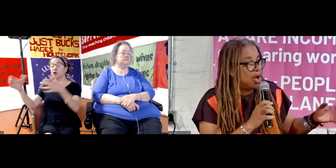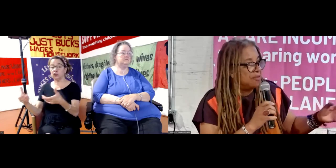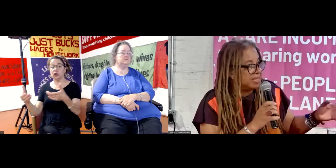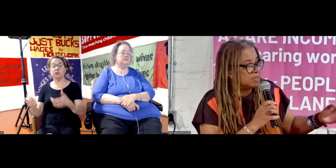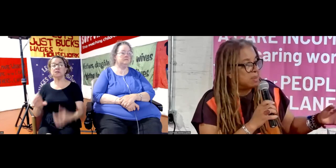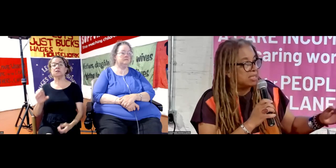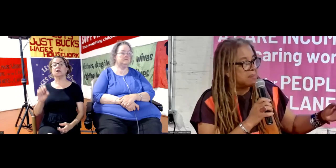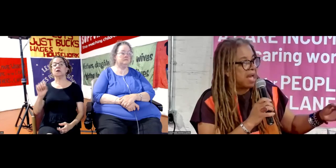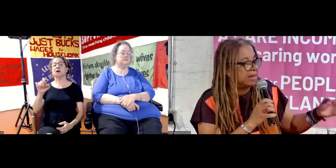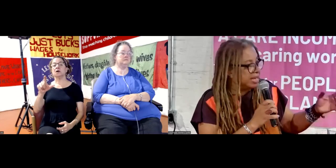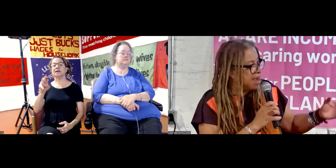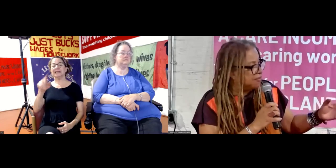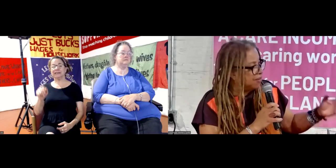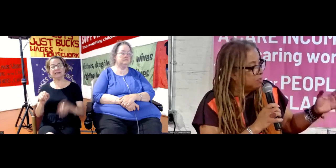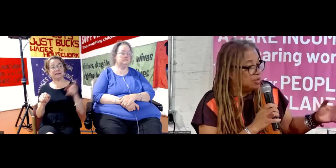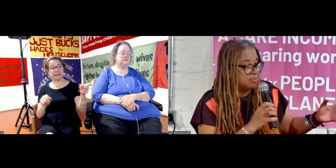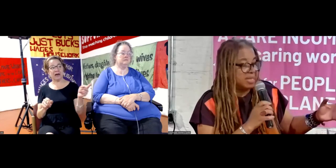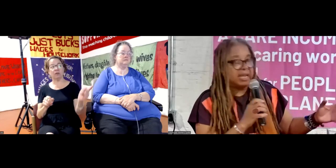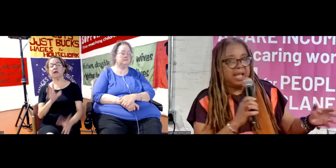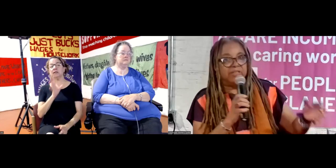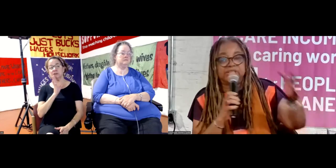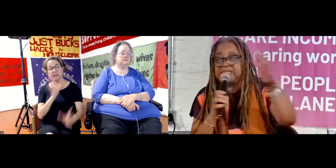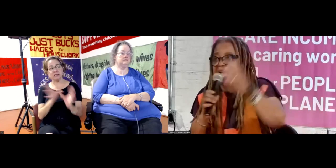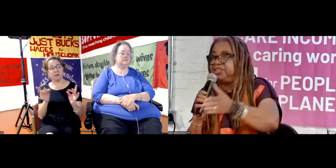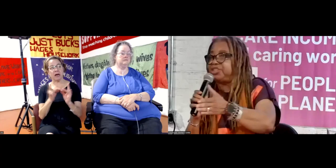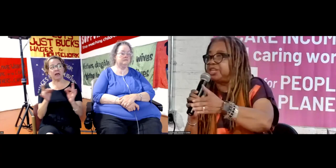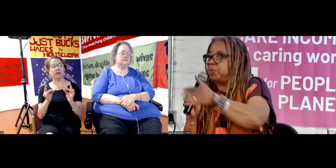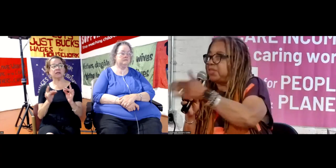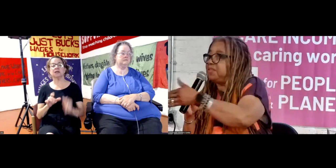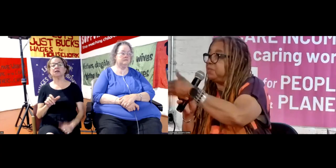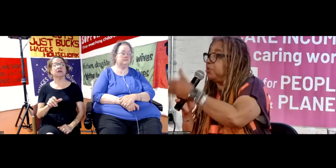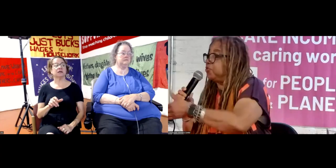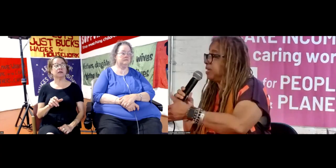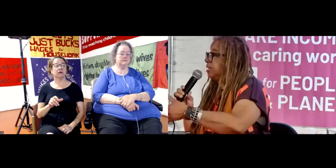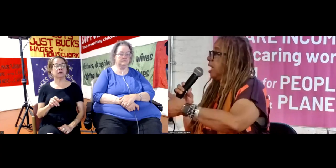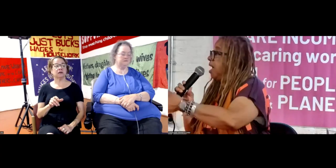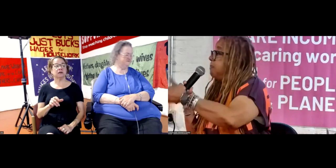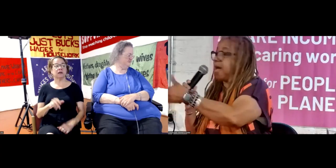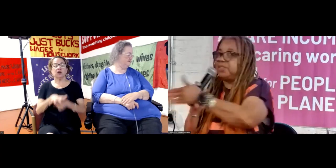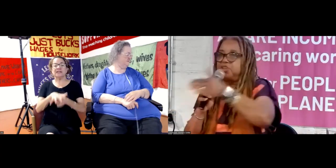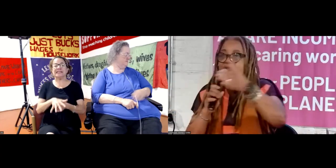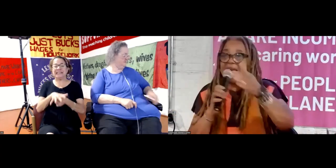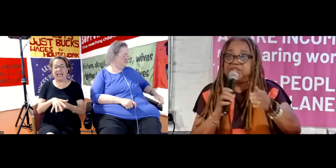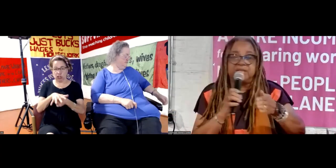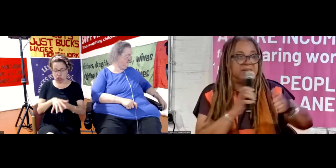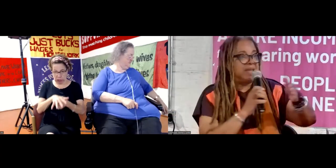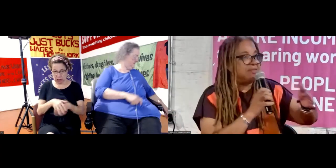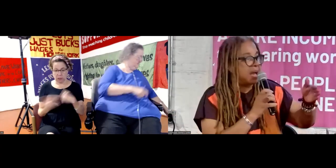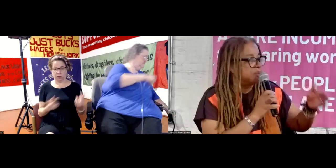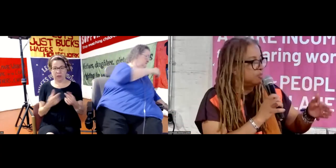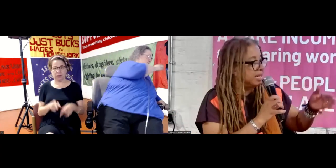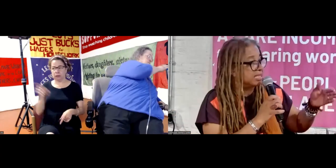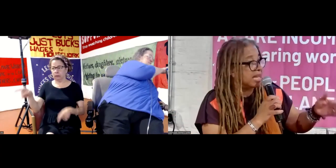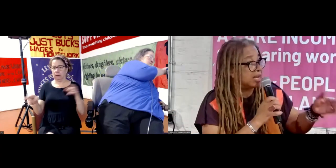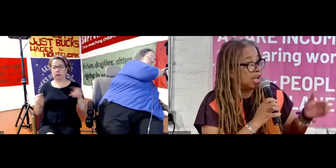Selma often speaks about in every movement, there's tension within the movement about the direction